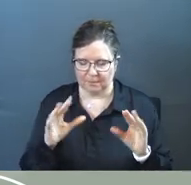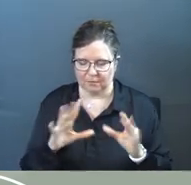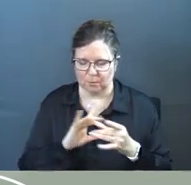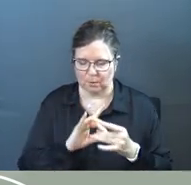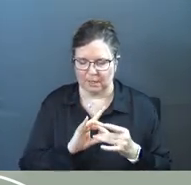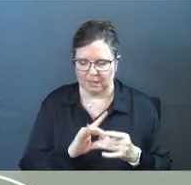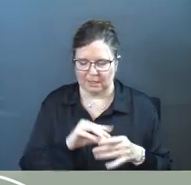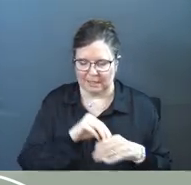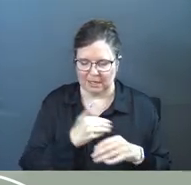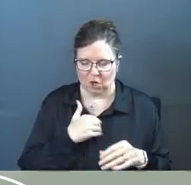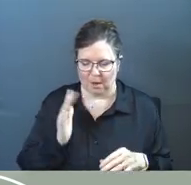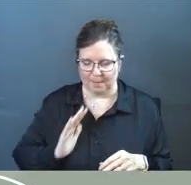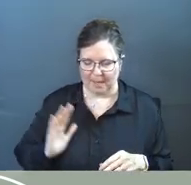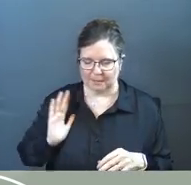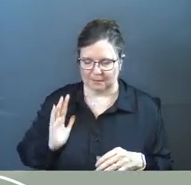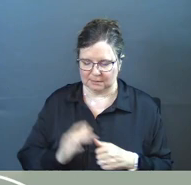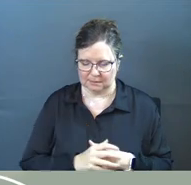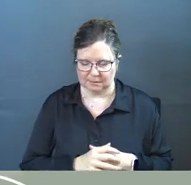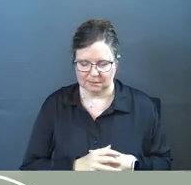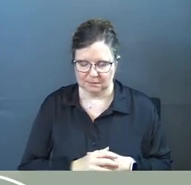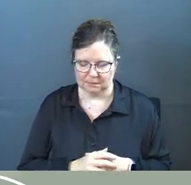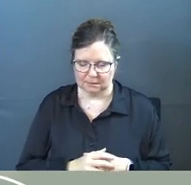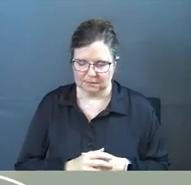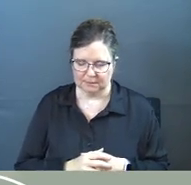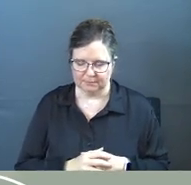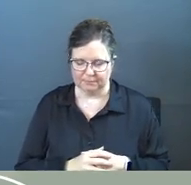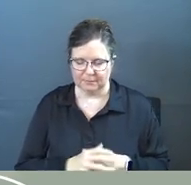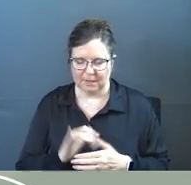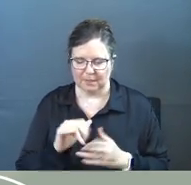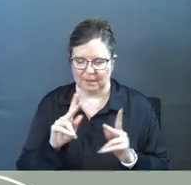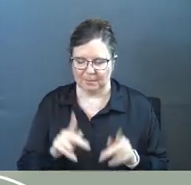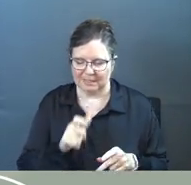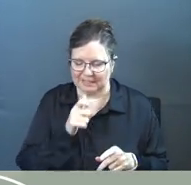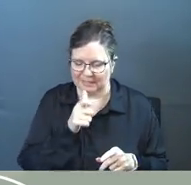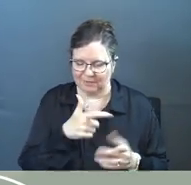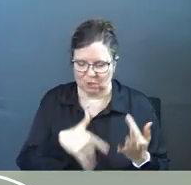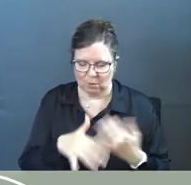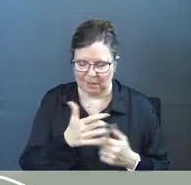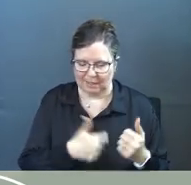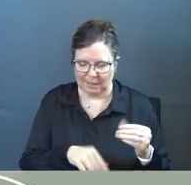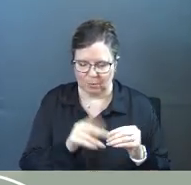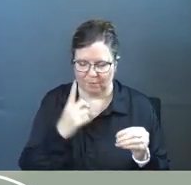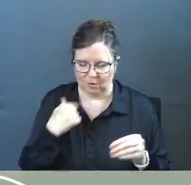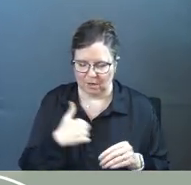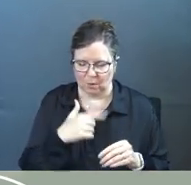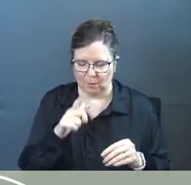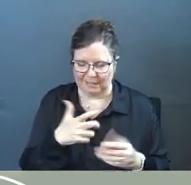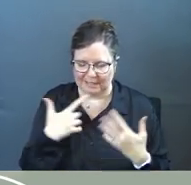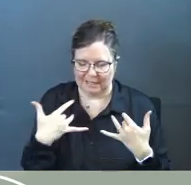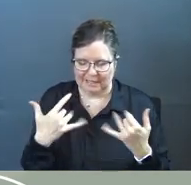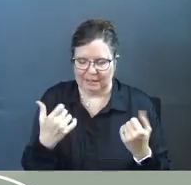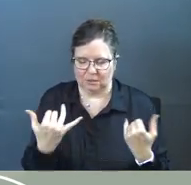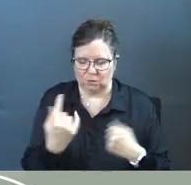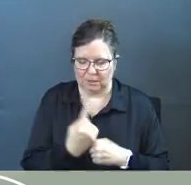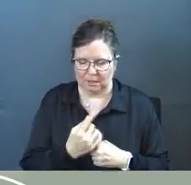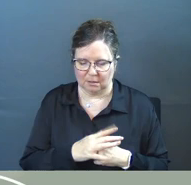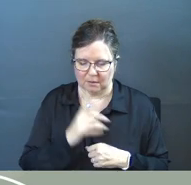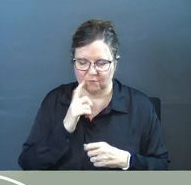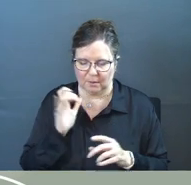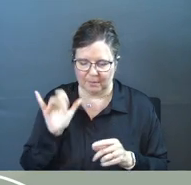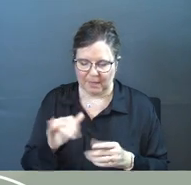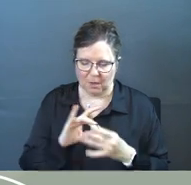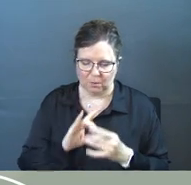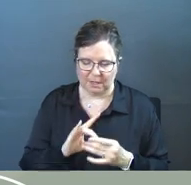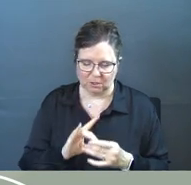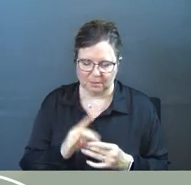from relationships in our past. And God, that person isn't even around anymore for us. God, we need healing today from